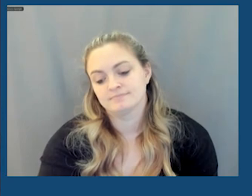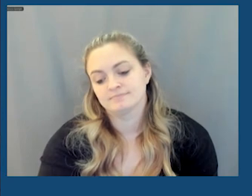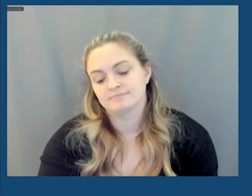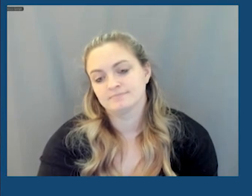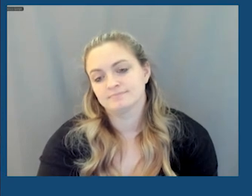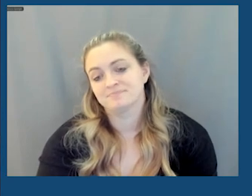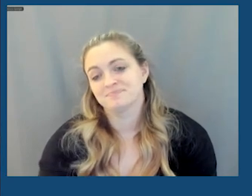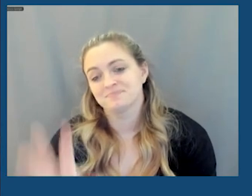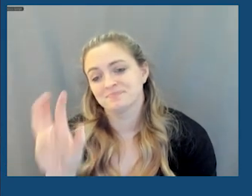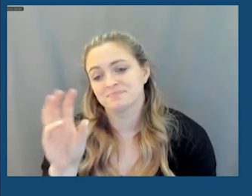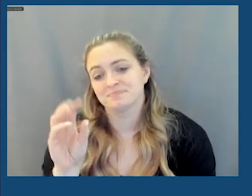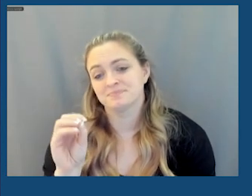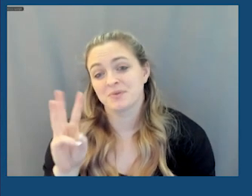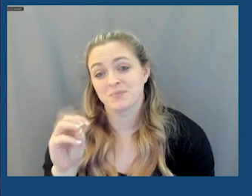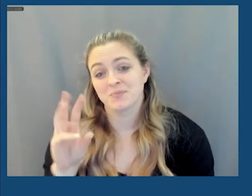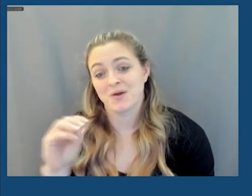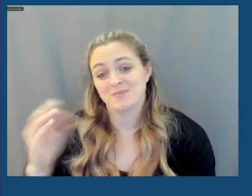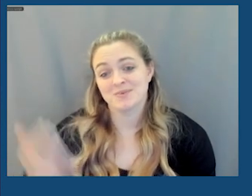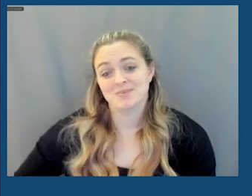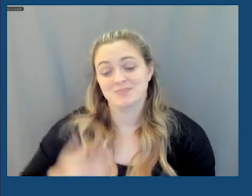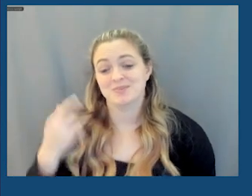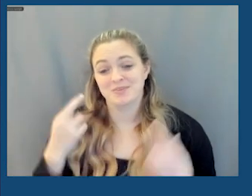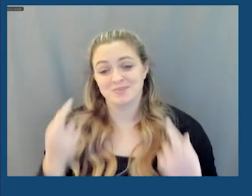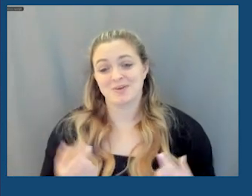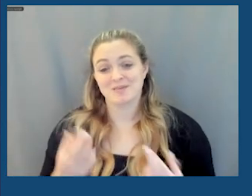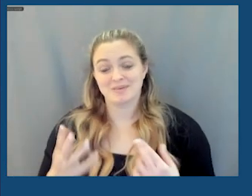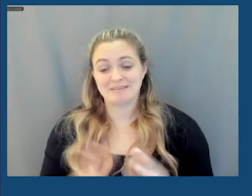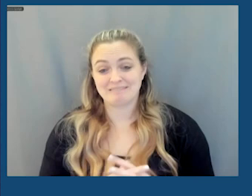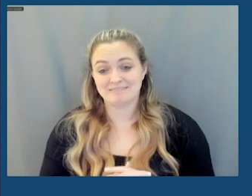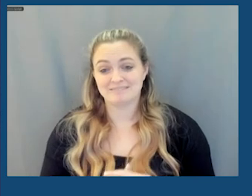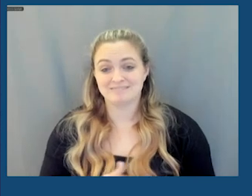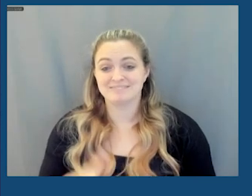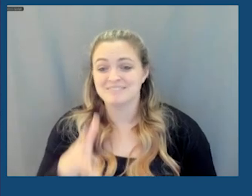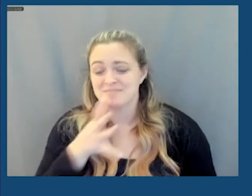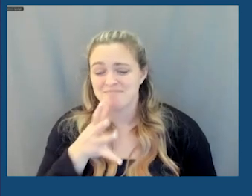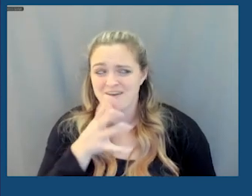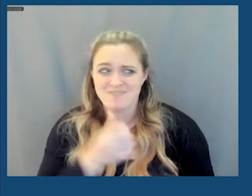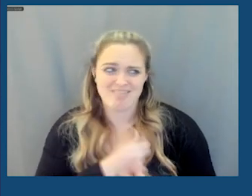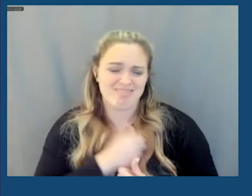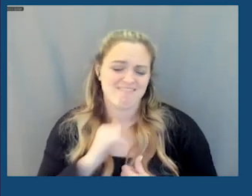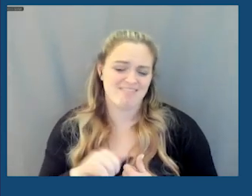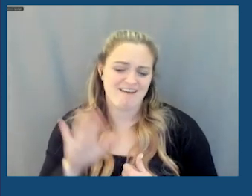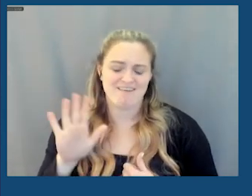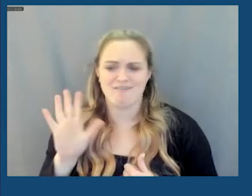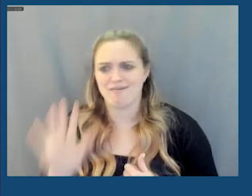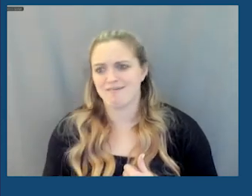Wow, being introduced by the rabbi. My mom would have loved that.